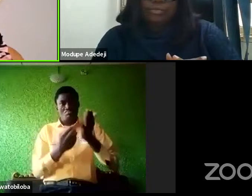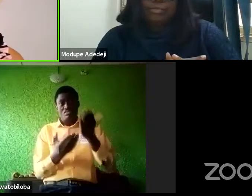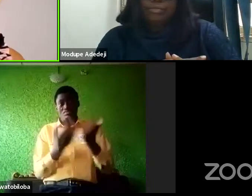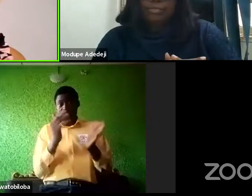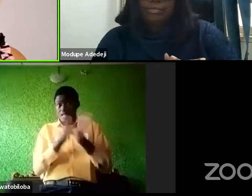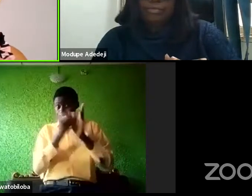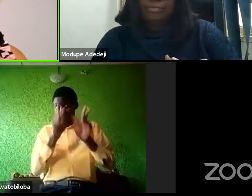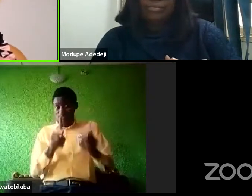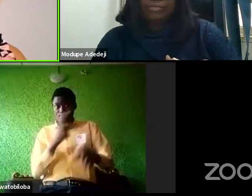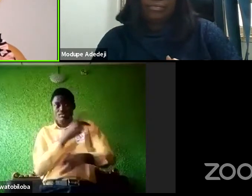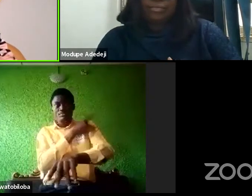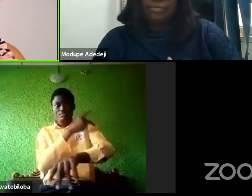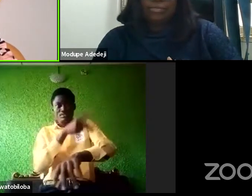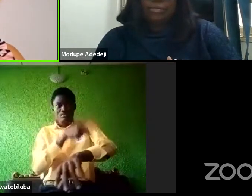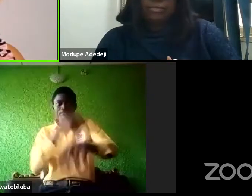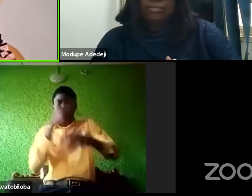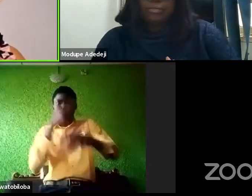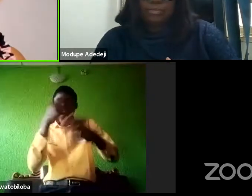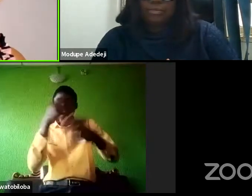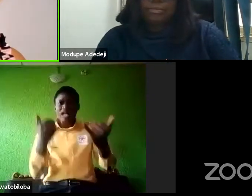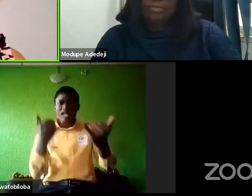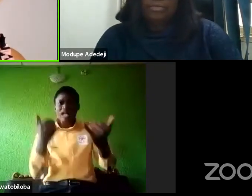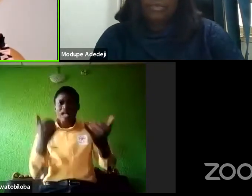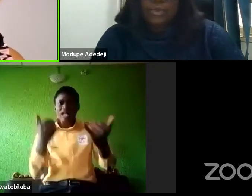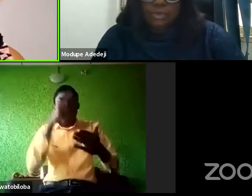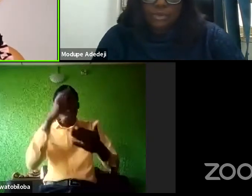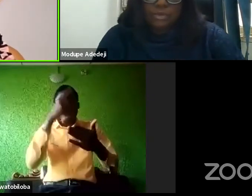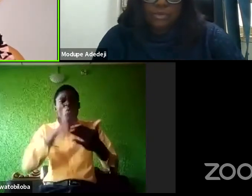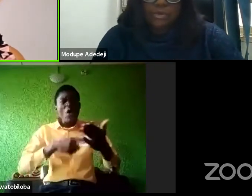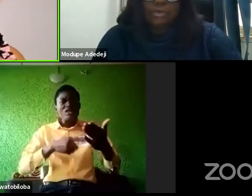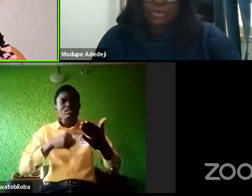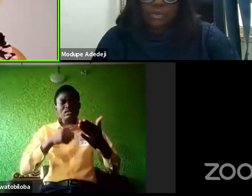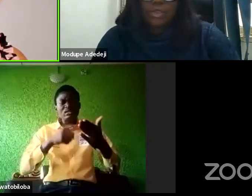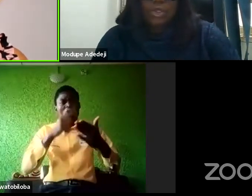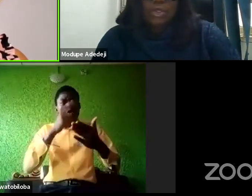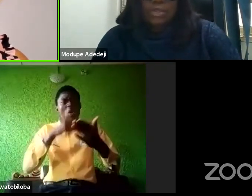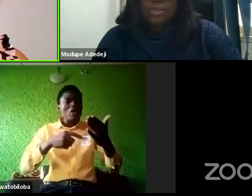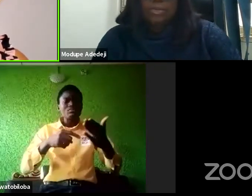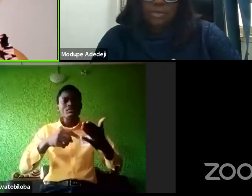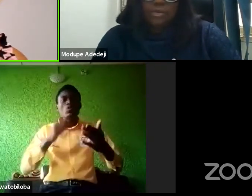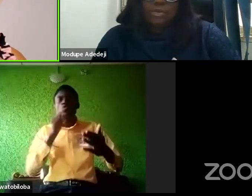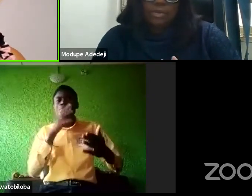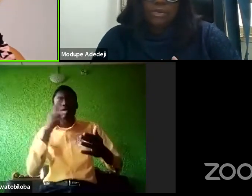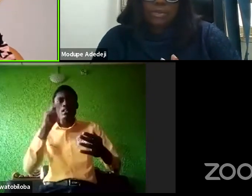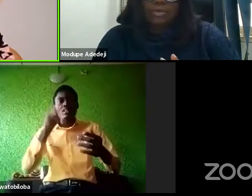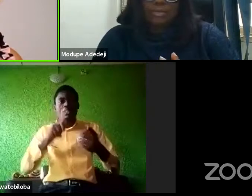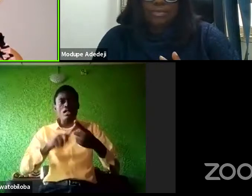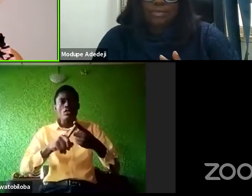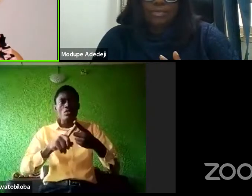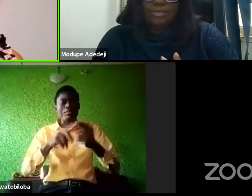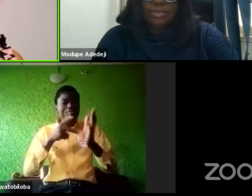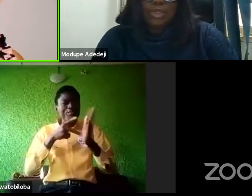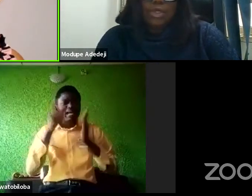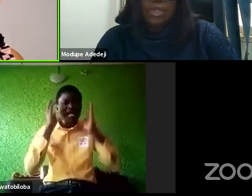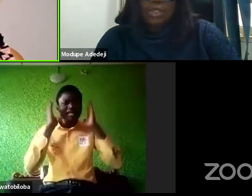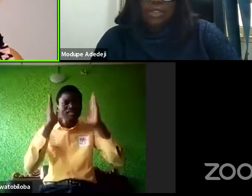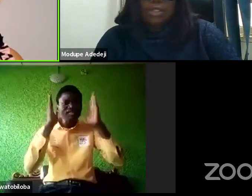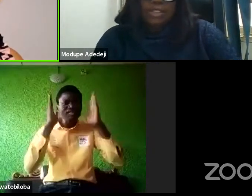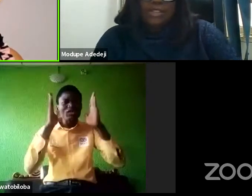Why should women pay attention to one of those stages called menopause process? What are the different